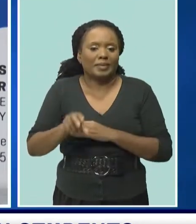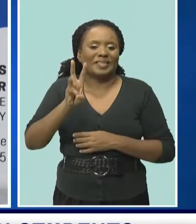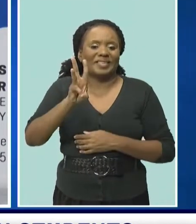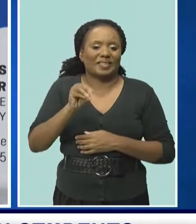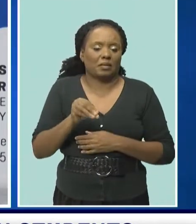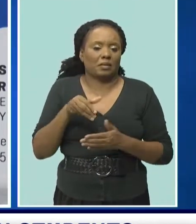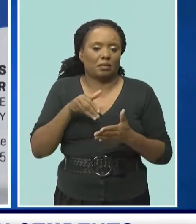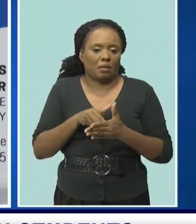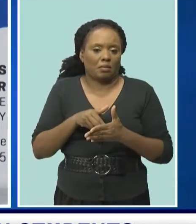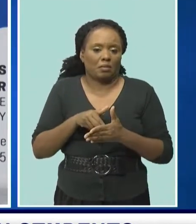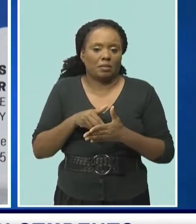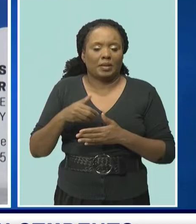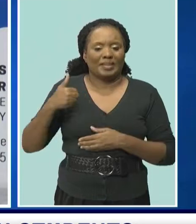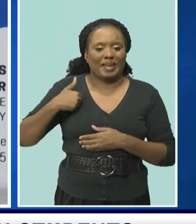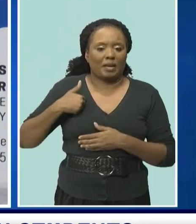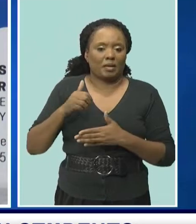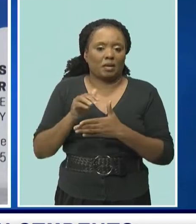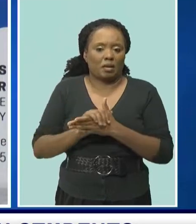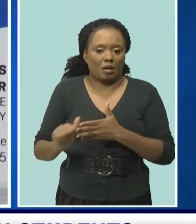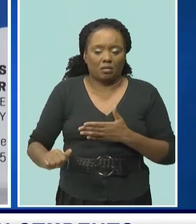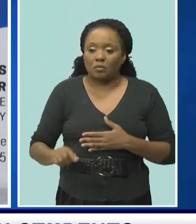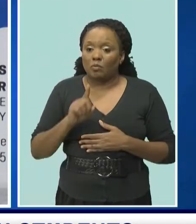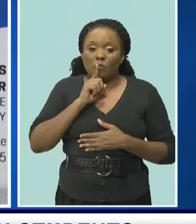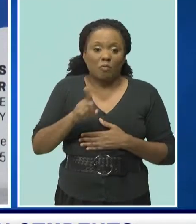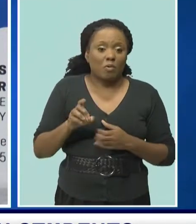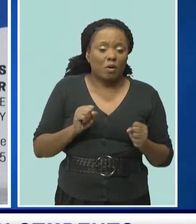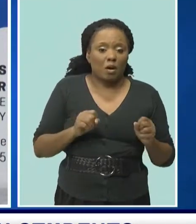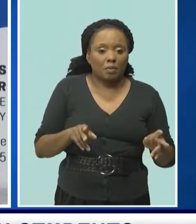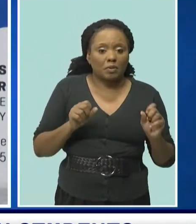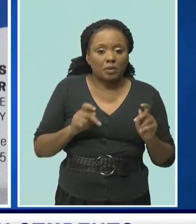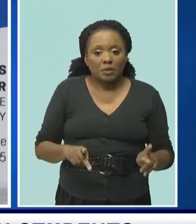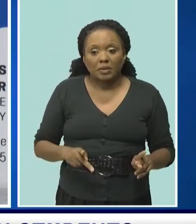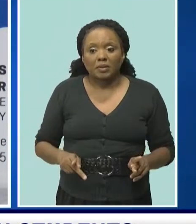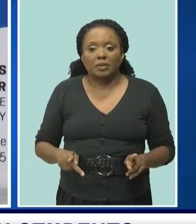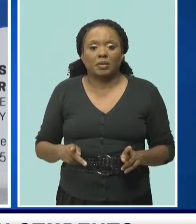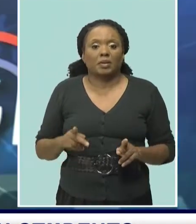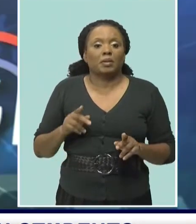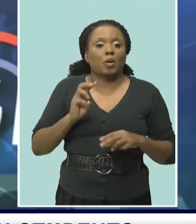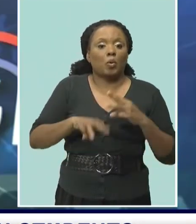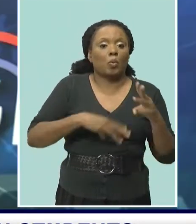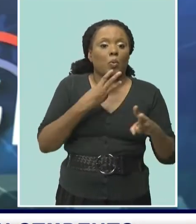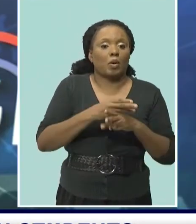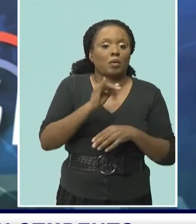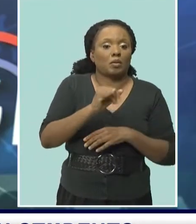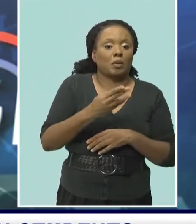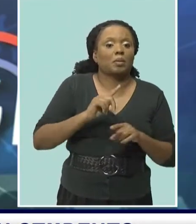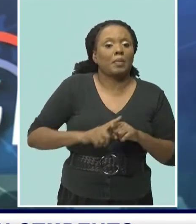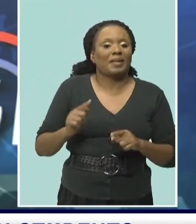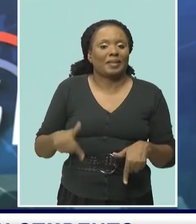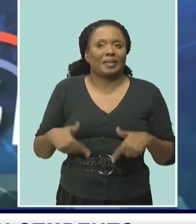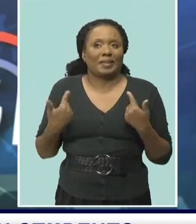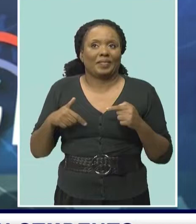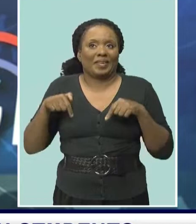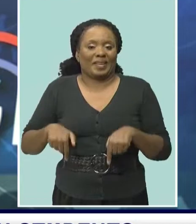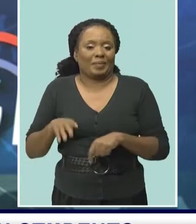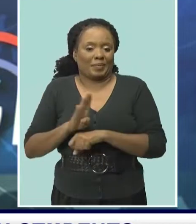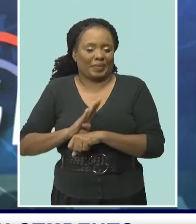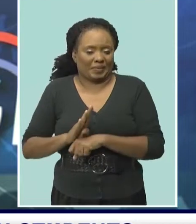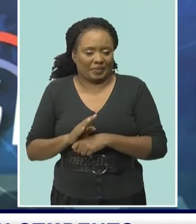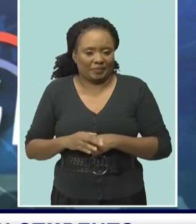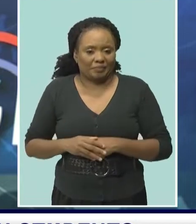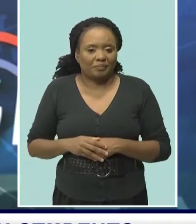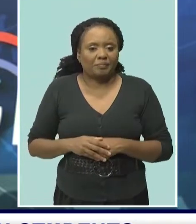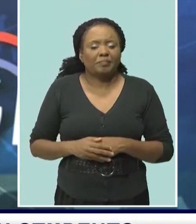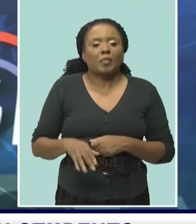real opportunities, global jobs, but living in Barbados. During his remarks, BCCI